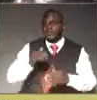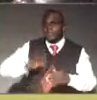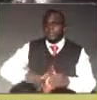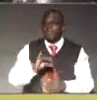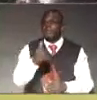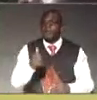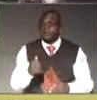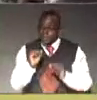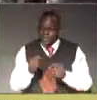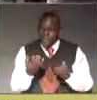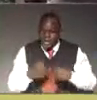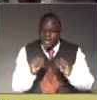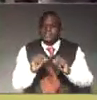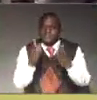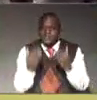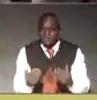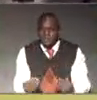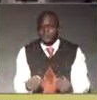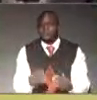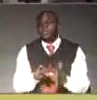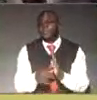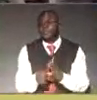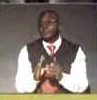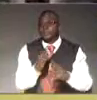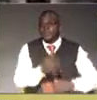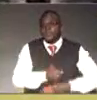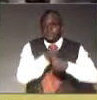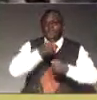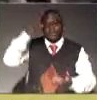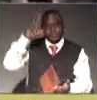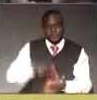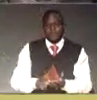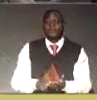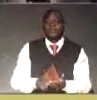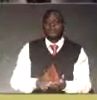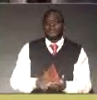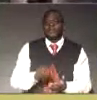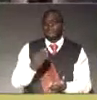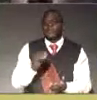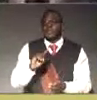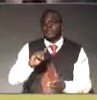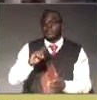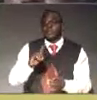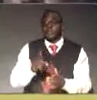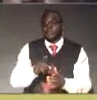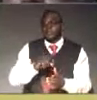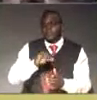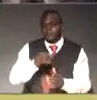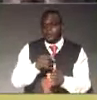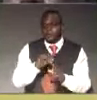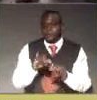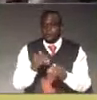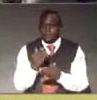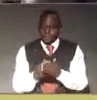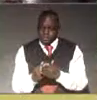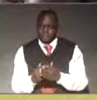take some actions immediately on the issue of financing. The budget will pass by 30th of May, and I'm hoping that by that day, some of these